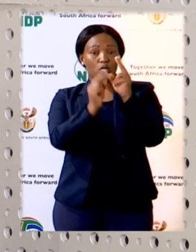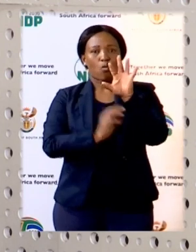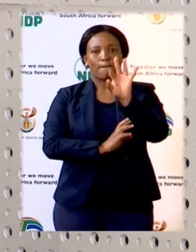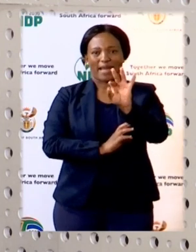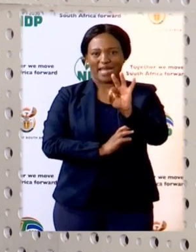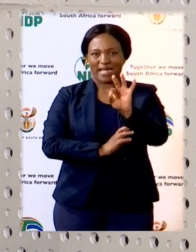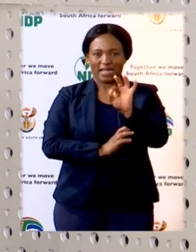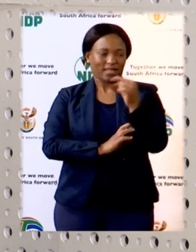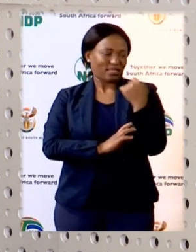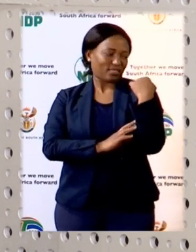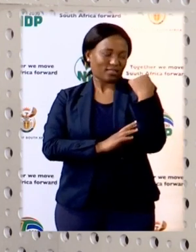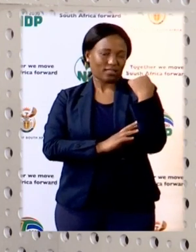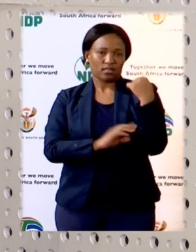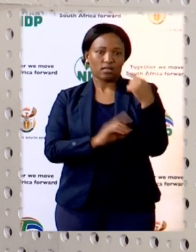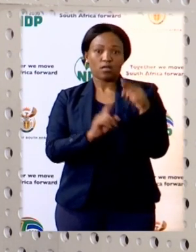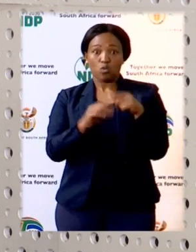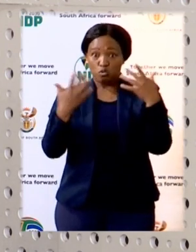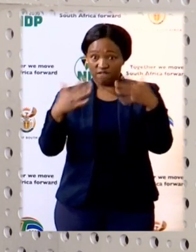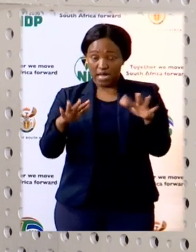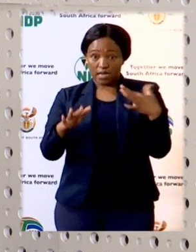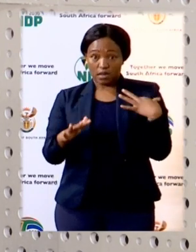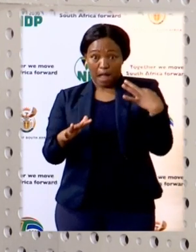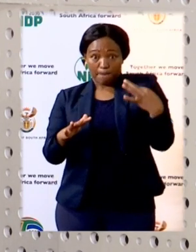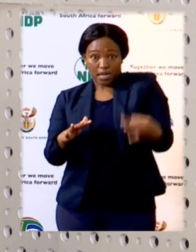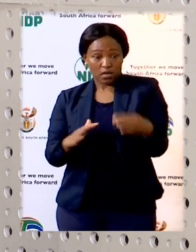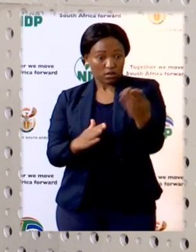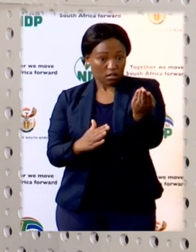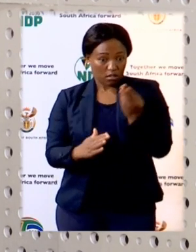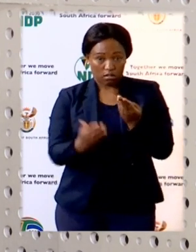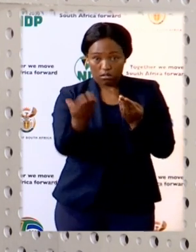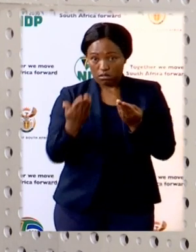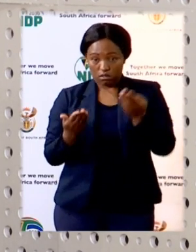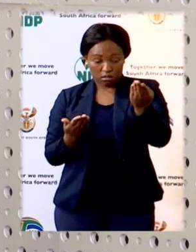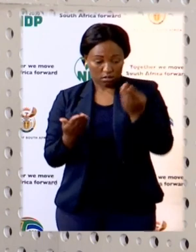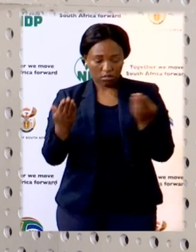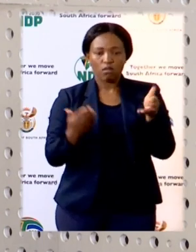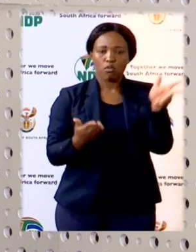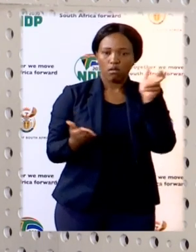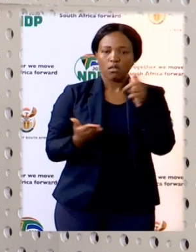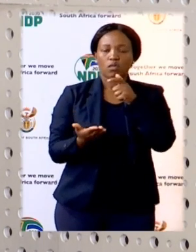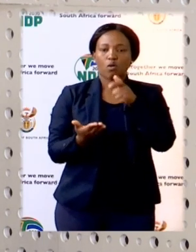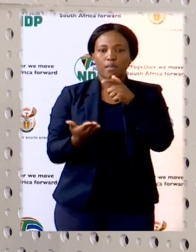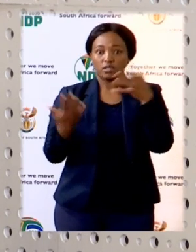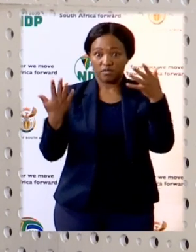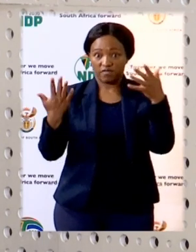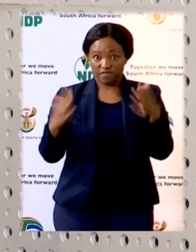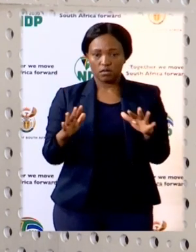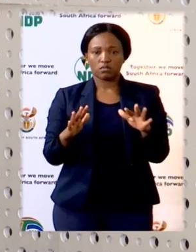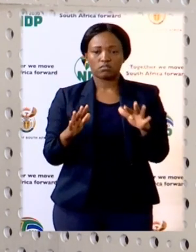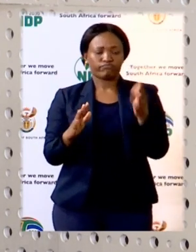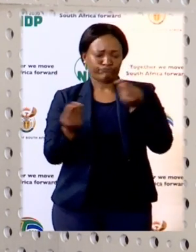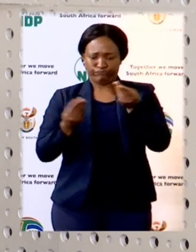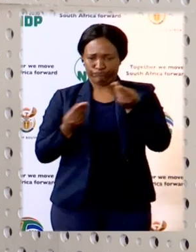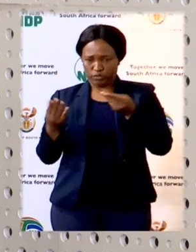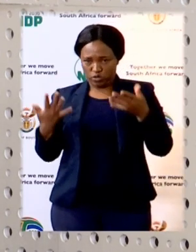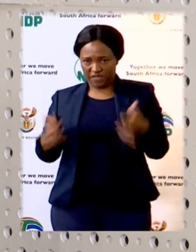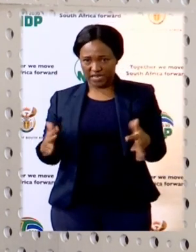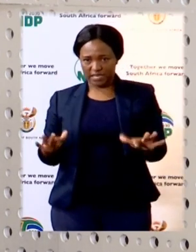After that, processing of those applications was being done. So that's where we are. Once that has been